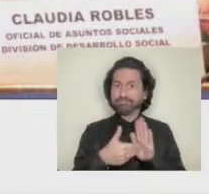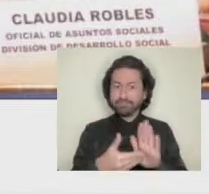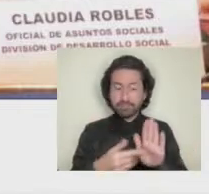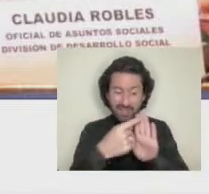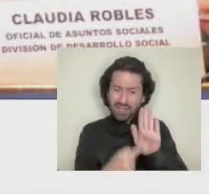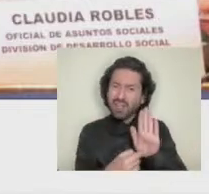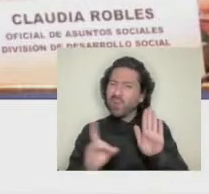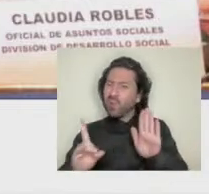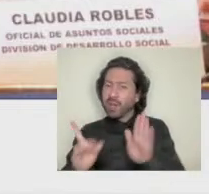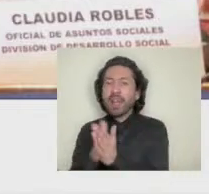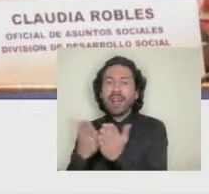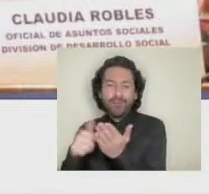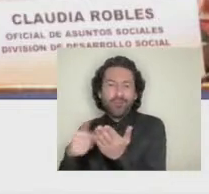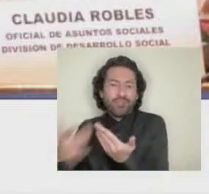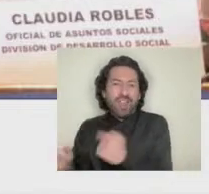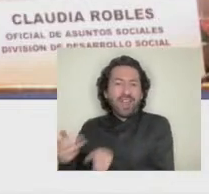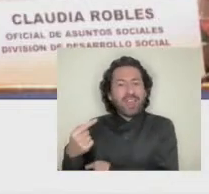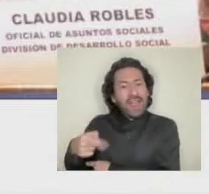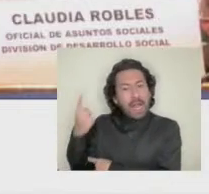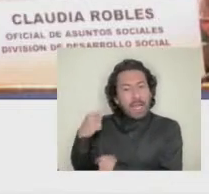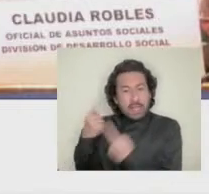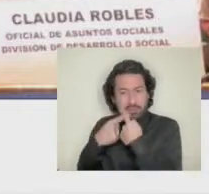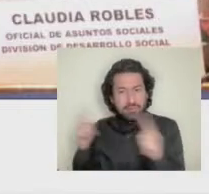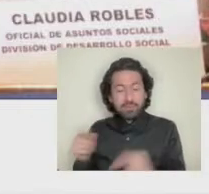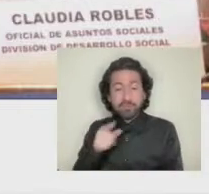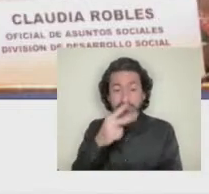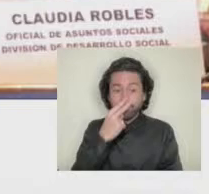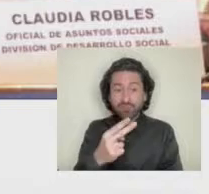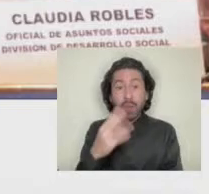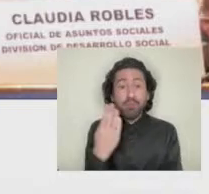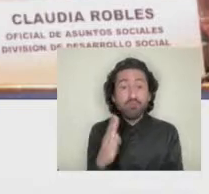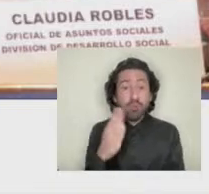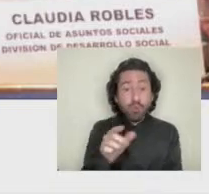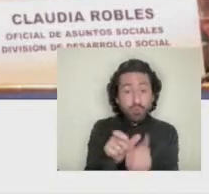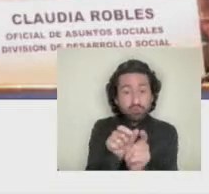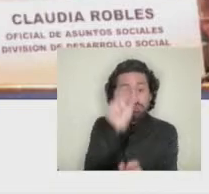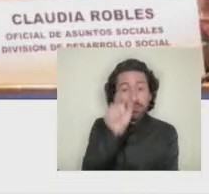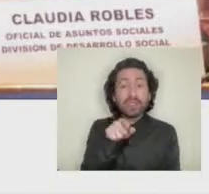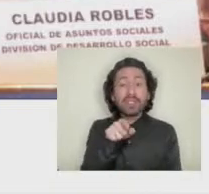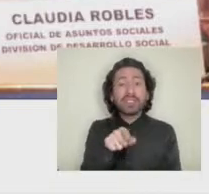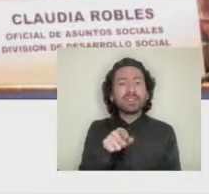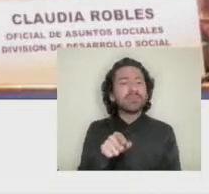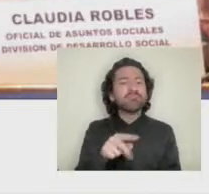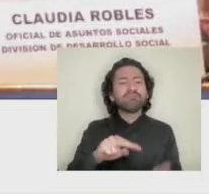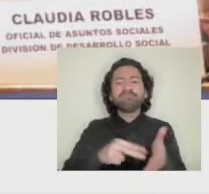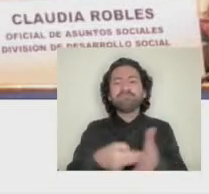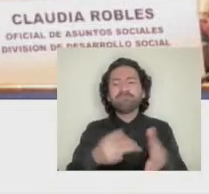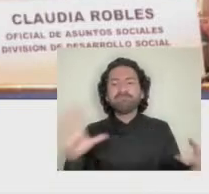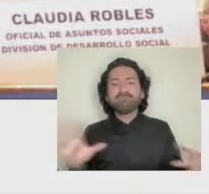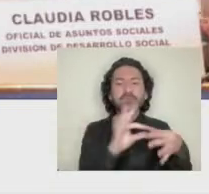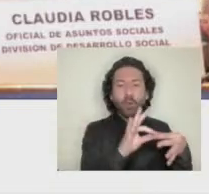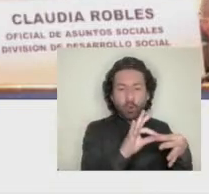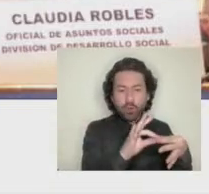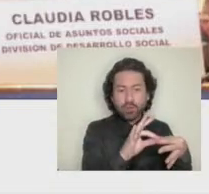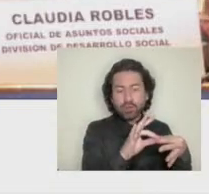that we launched yesterday together with Alberto. You can see how the bar in blue shows a contributive coverage that has remained